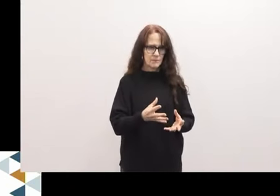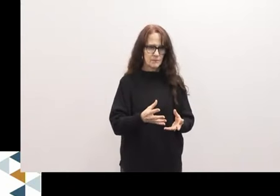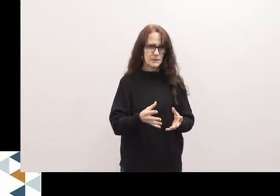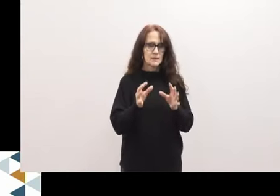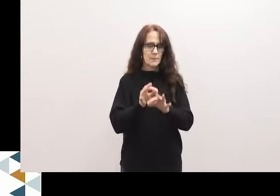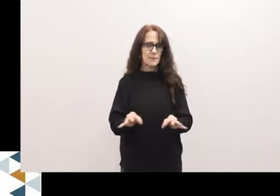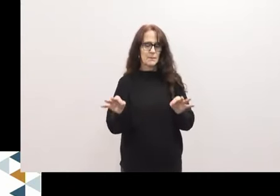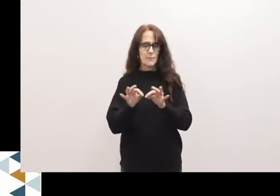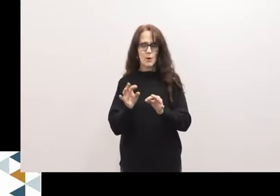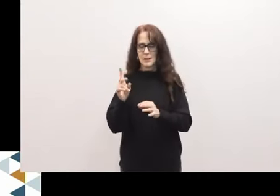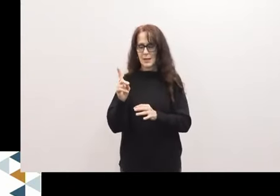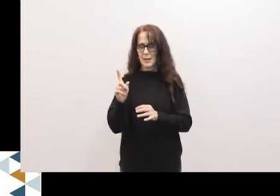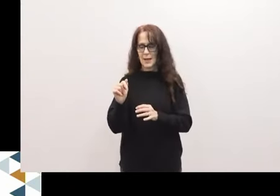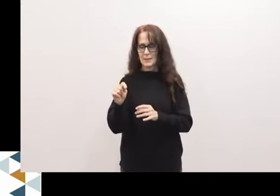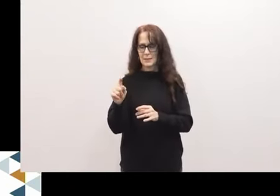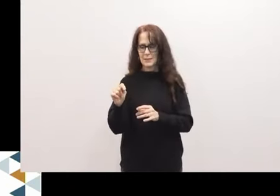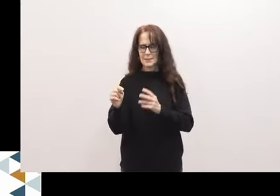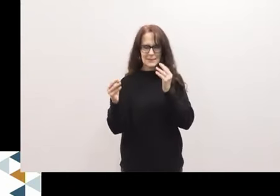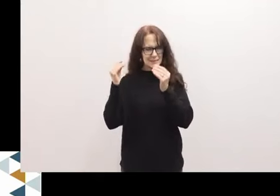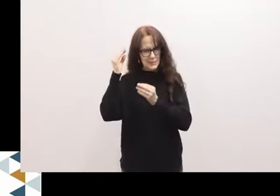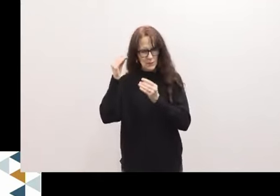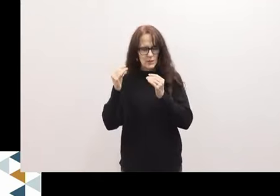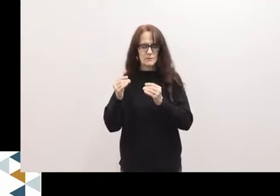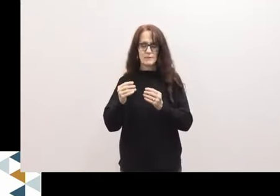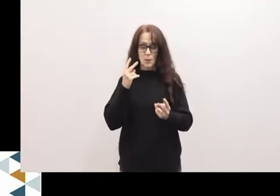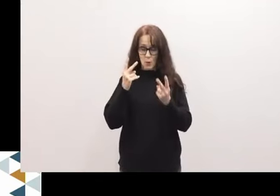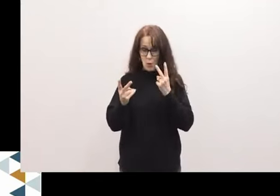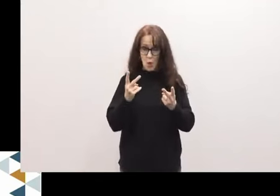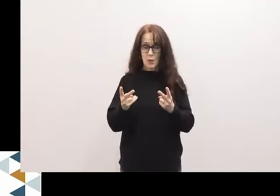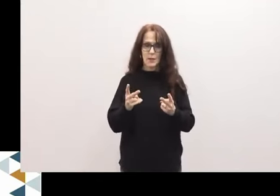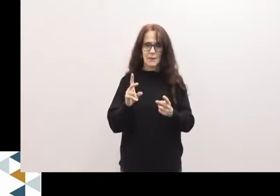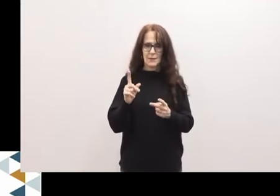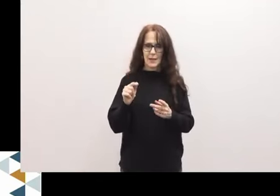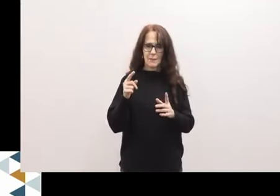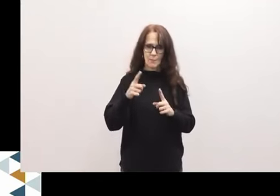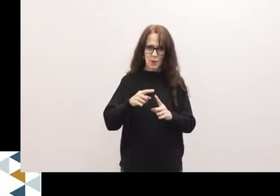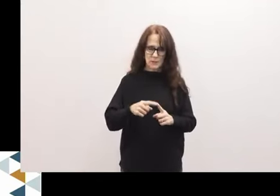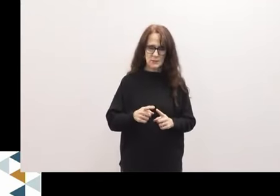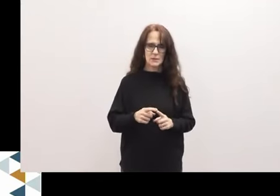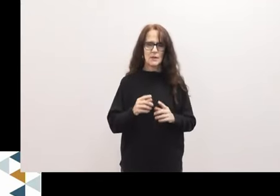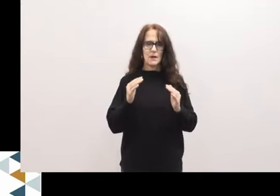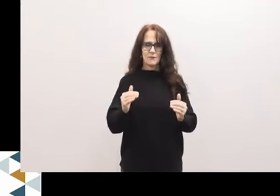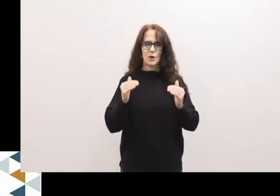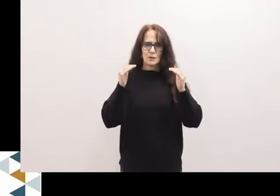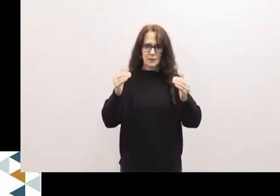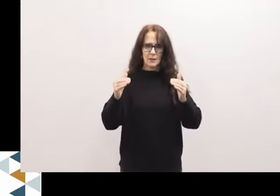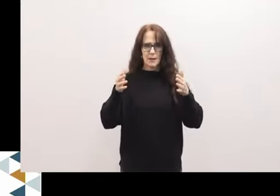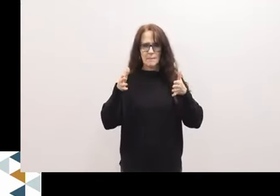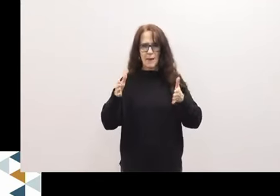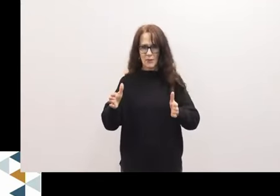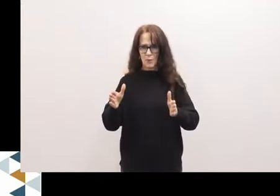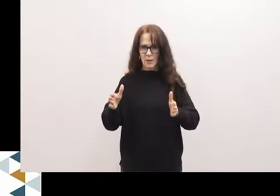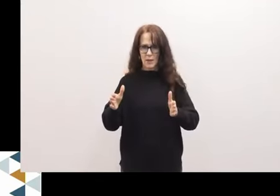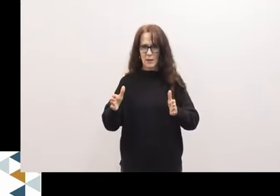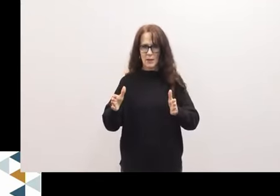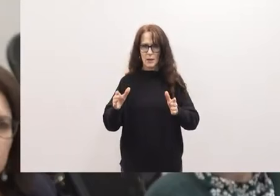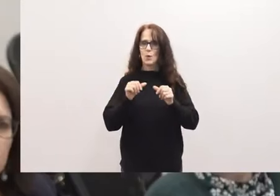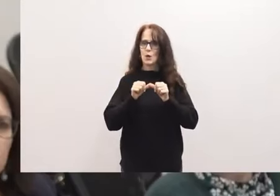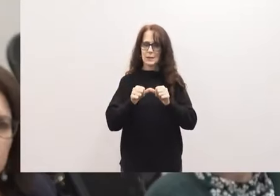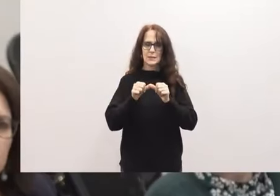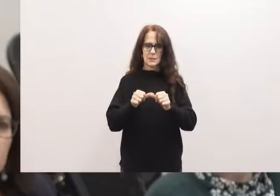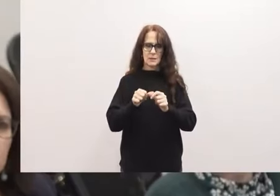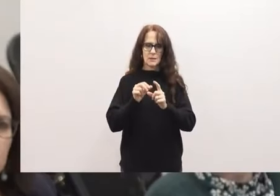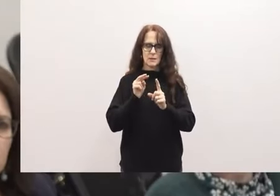considerations that as we are looking at these data points, for example, for accelerated pathway, we will continue